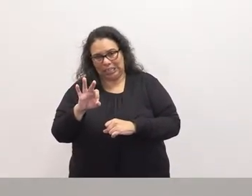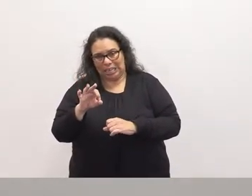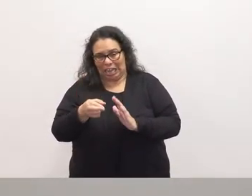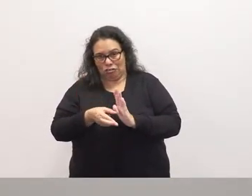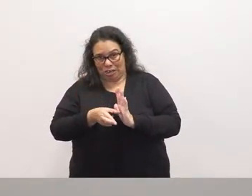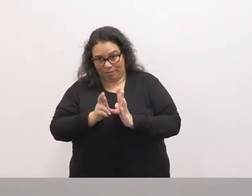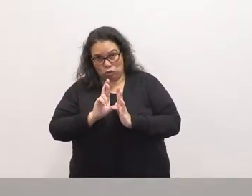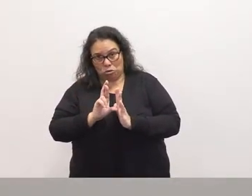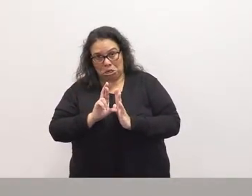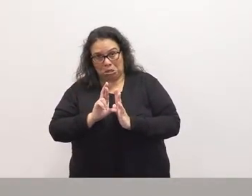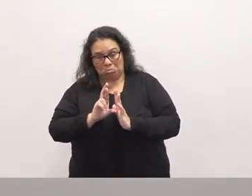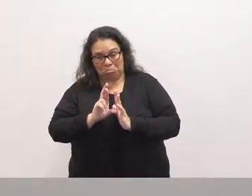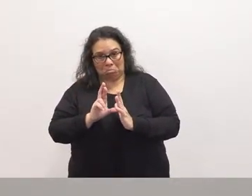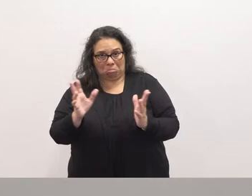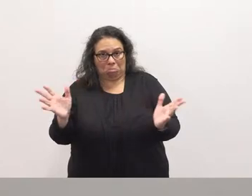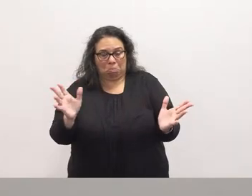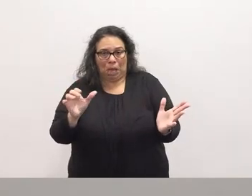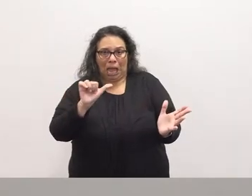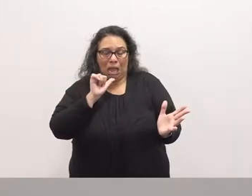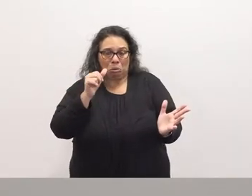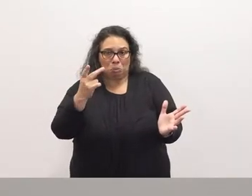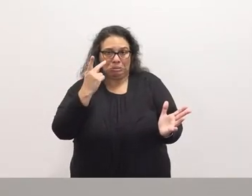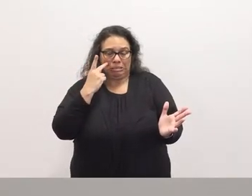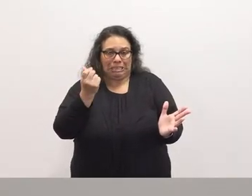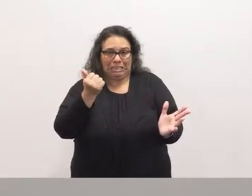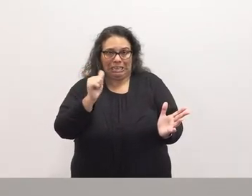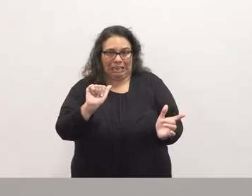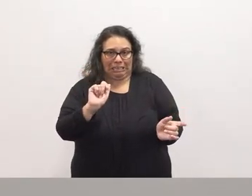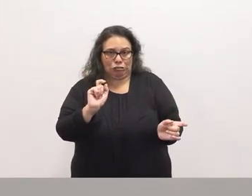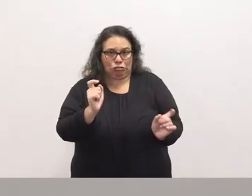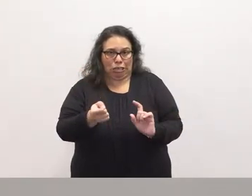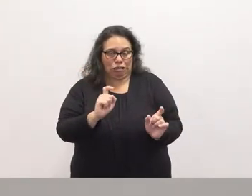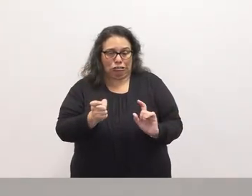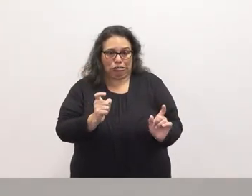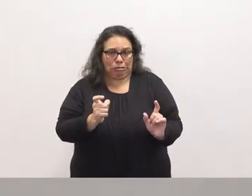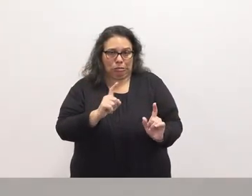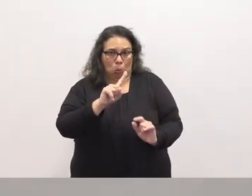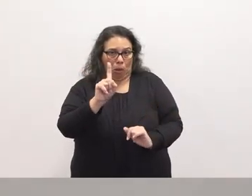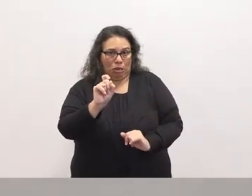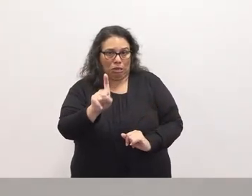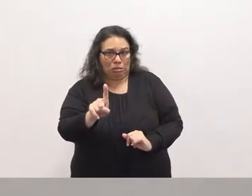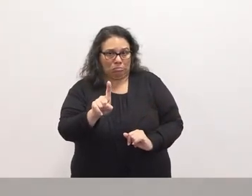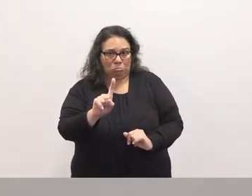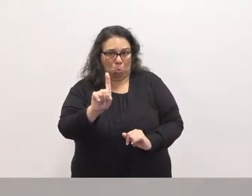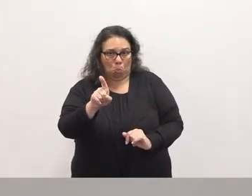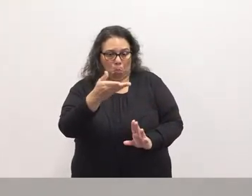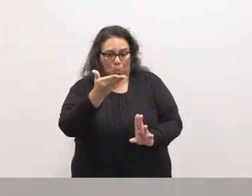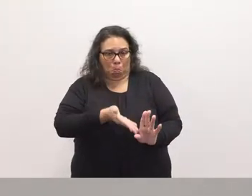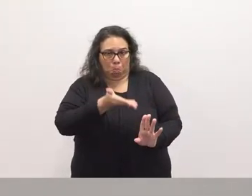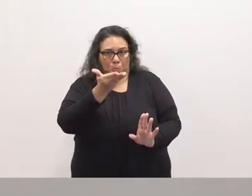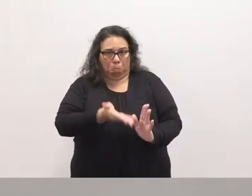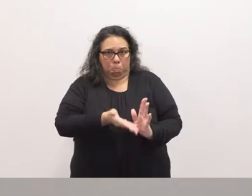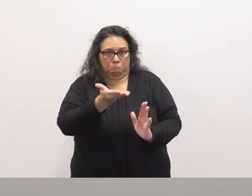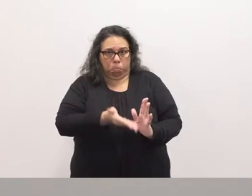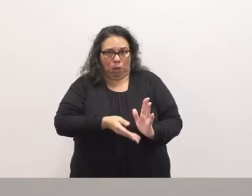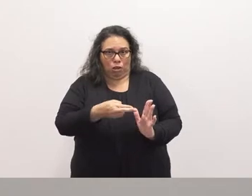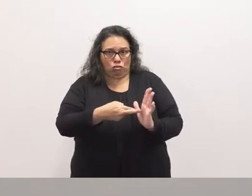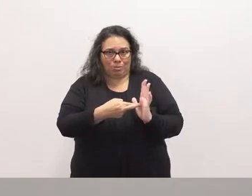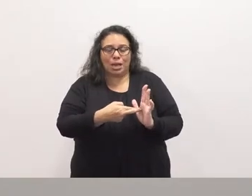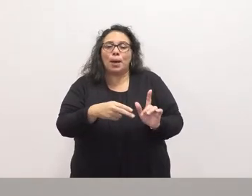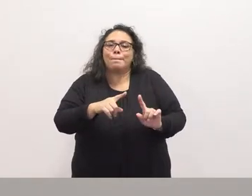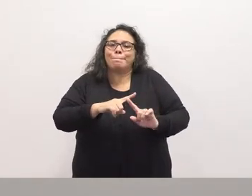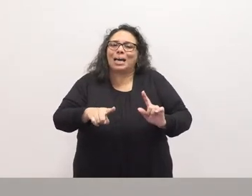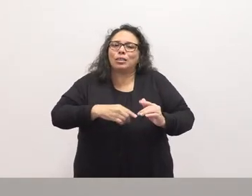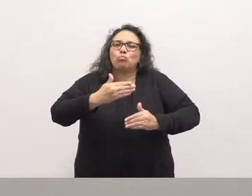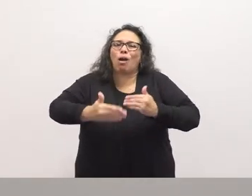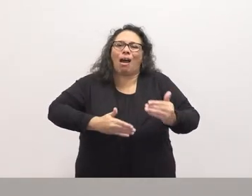reviewed it. I don't see any substantive changes in it except for what it represents, and that is this is not the way that